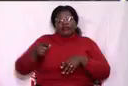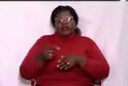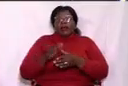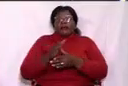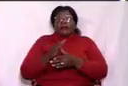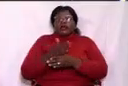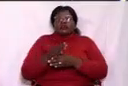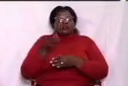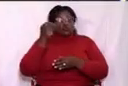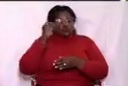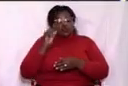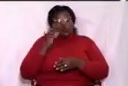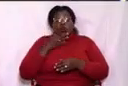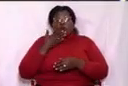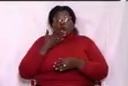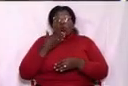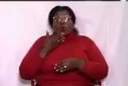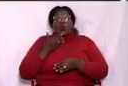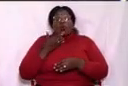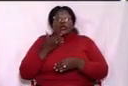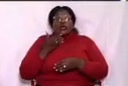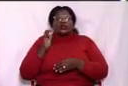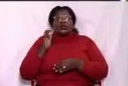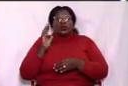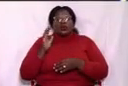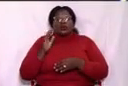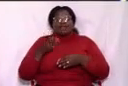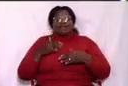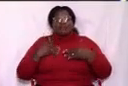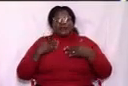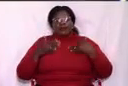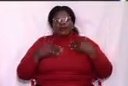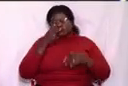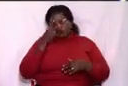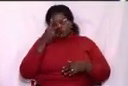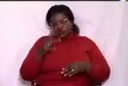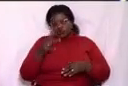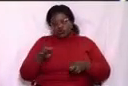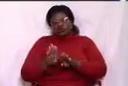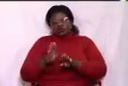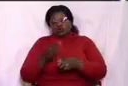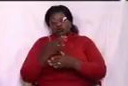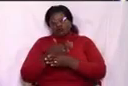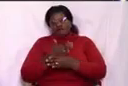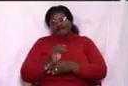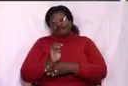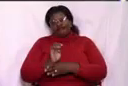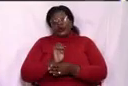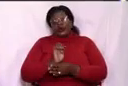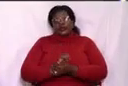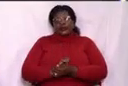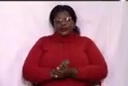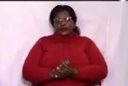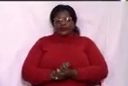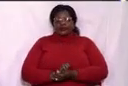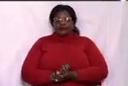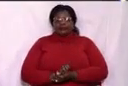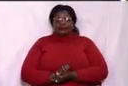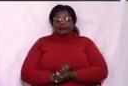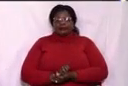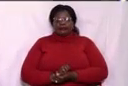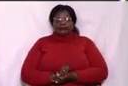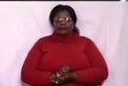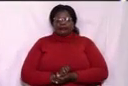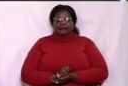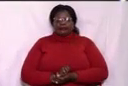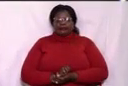inspired in what you're doing. So, yeah, that's something that's really pushing me. Okay. And